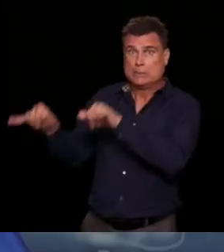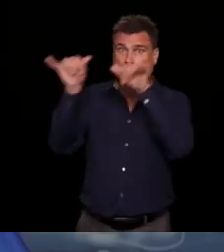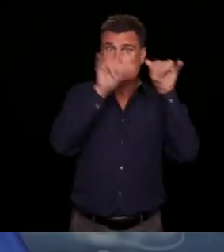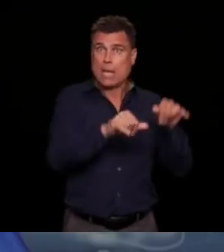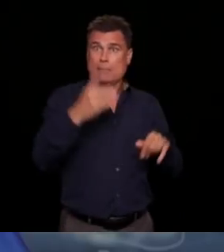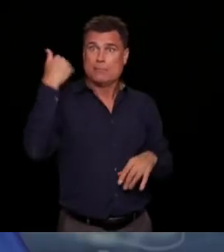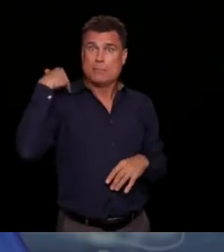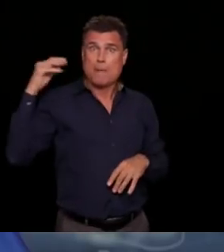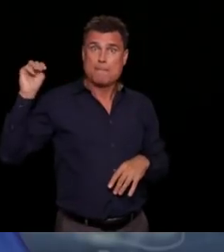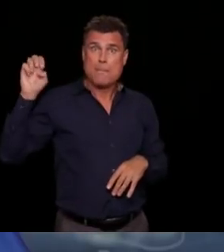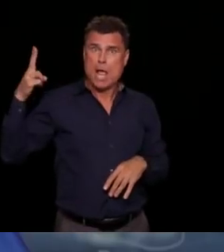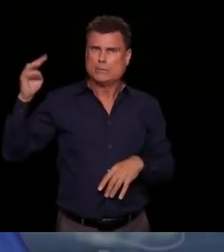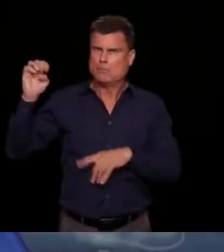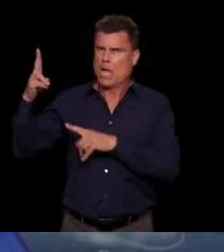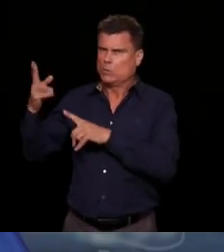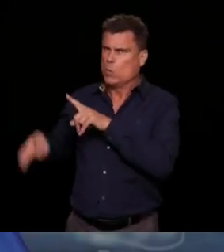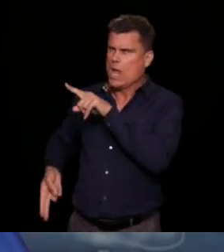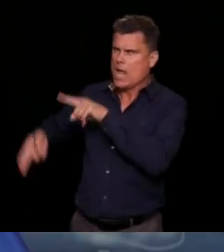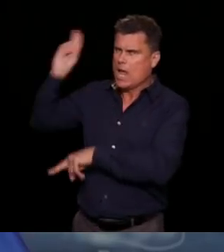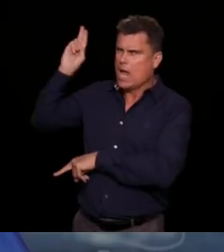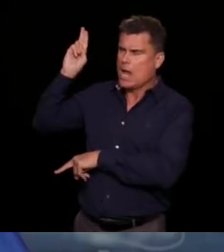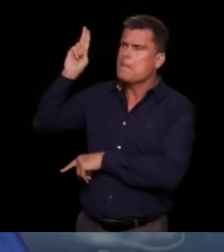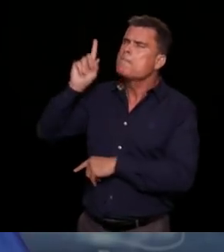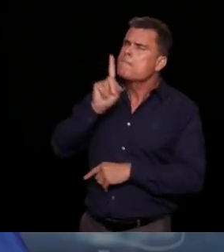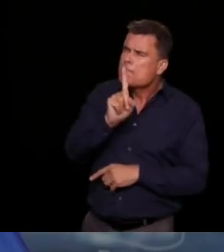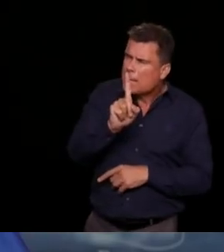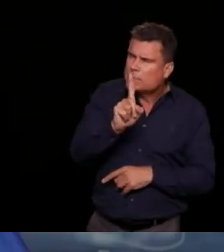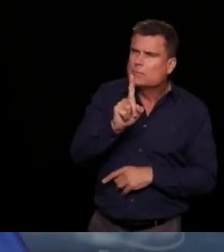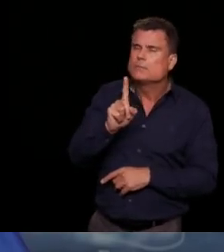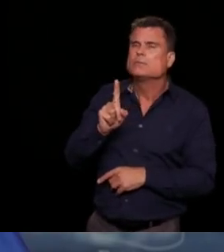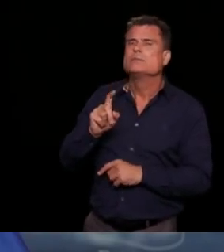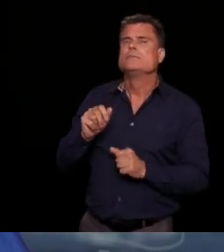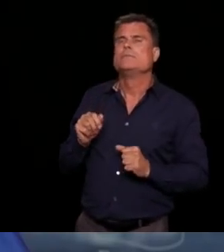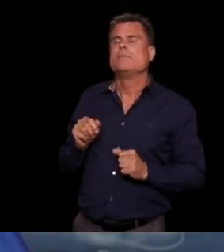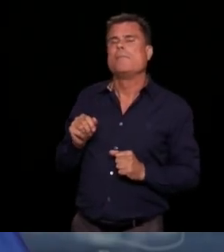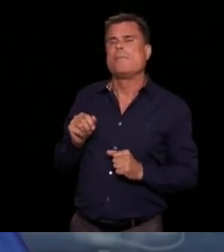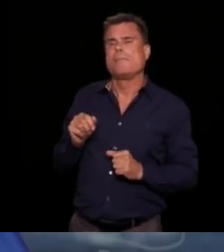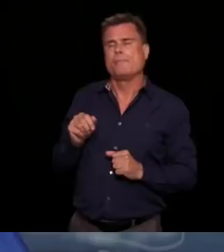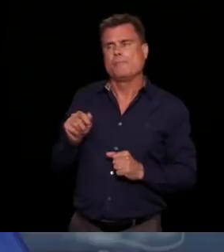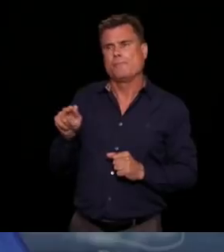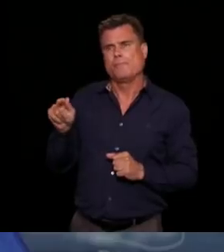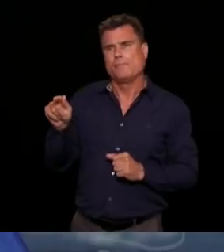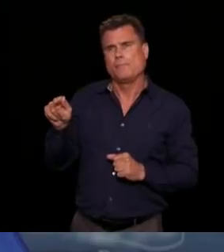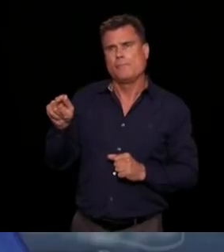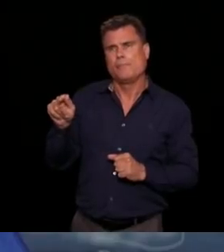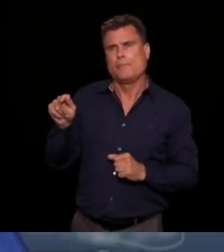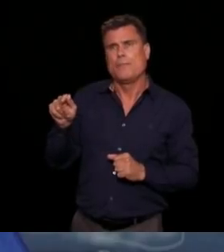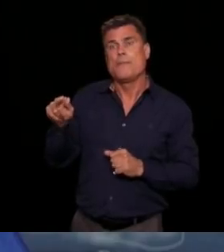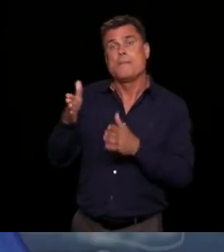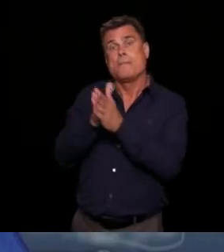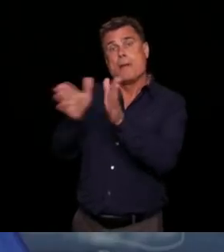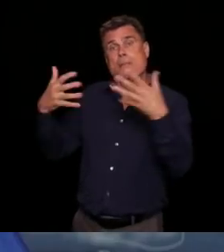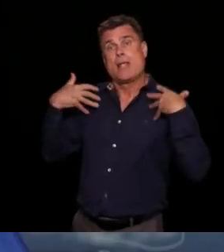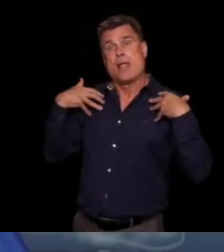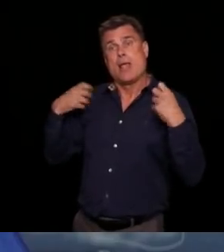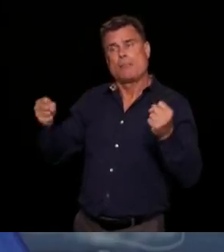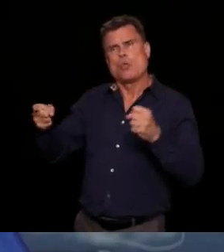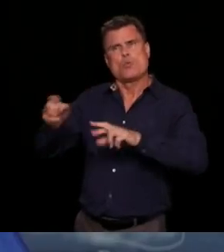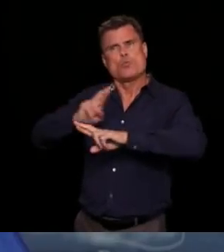but it reflects the fact that public health is there to support people. The 811 call